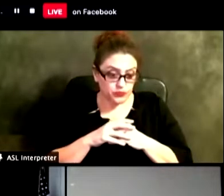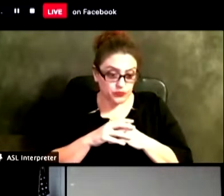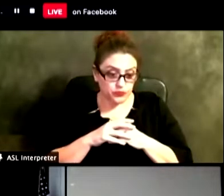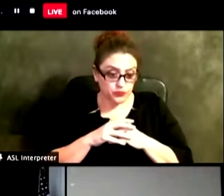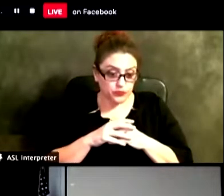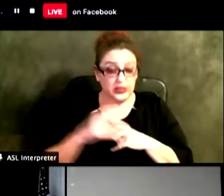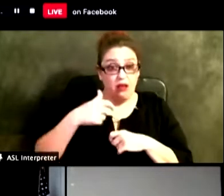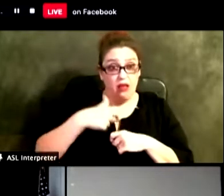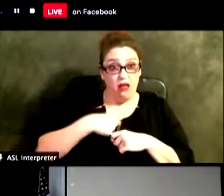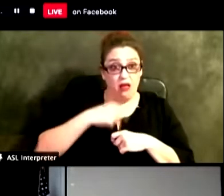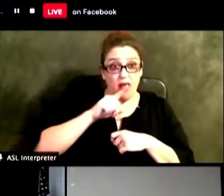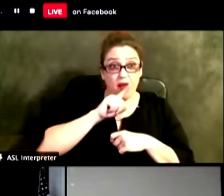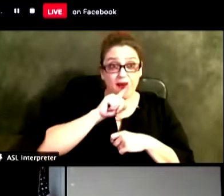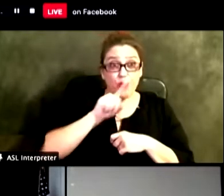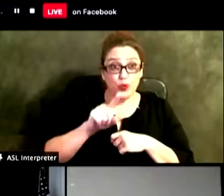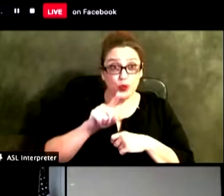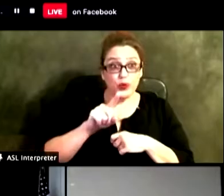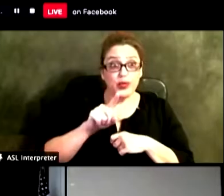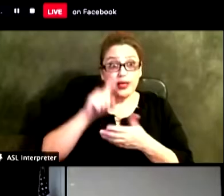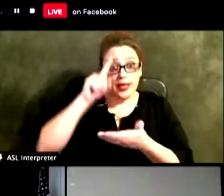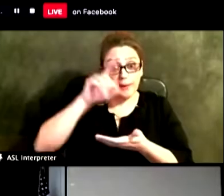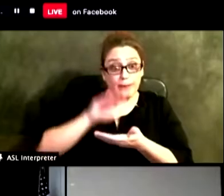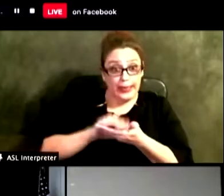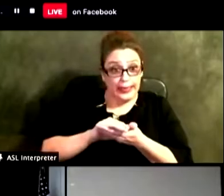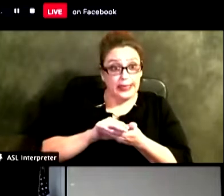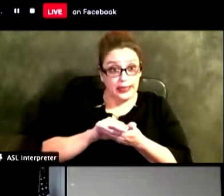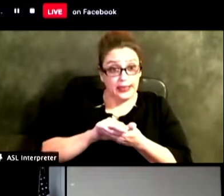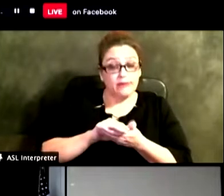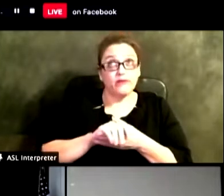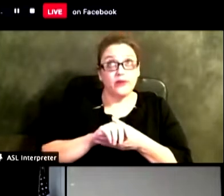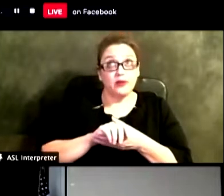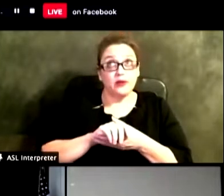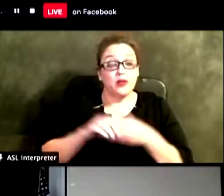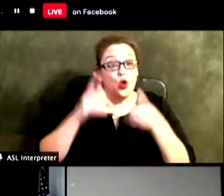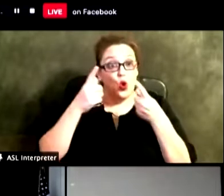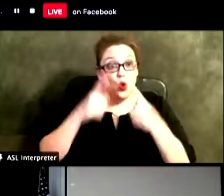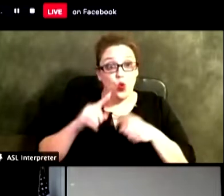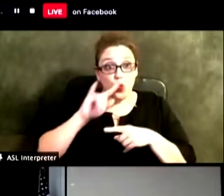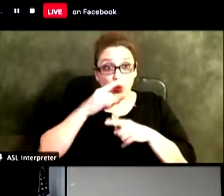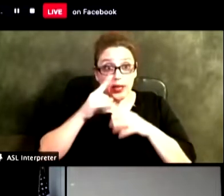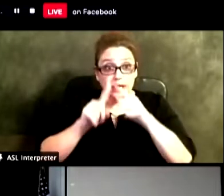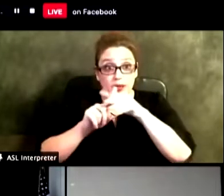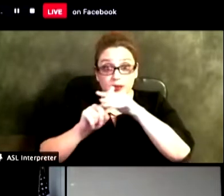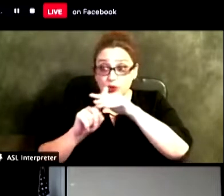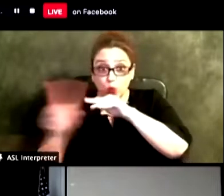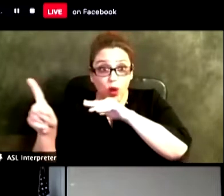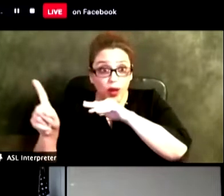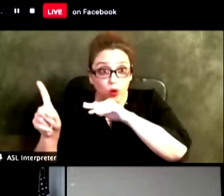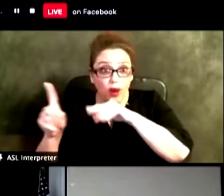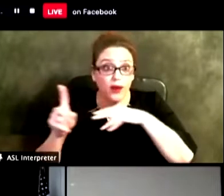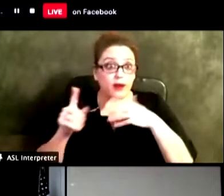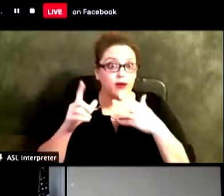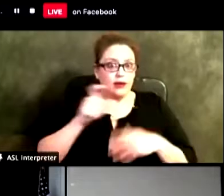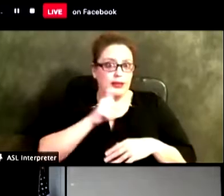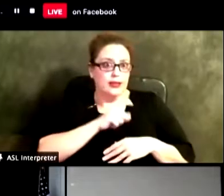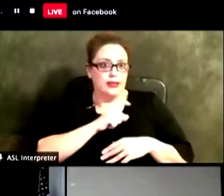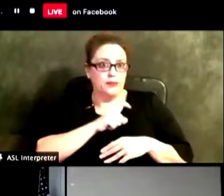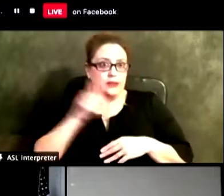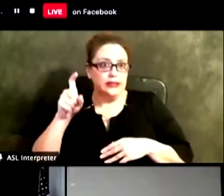I really believe that when kids run away from home, that the police needs